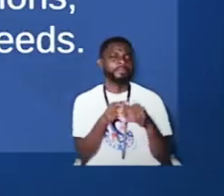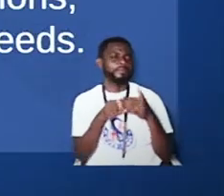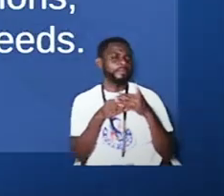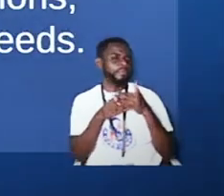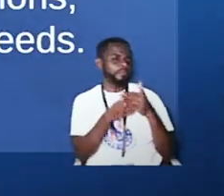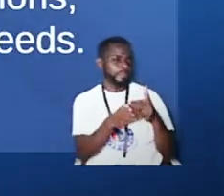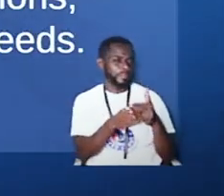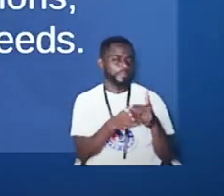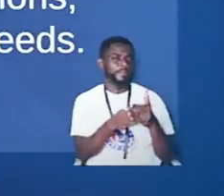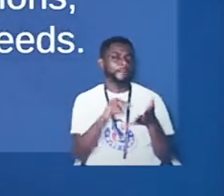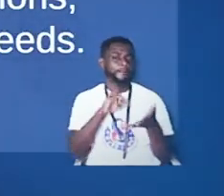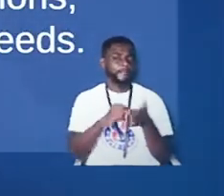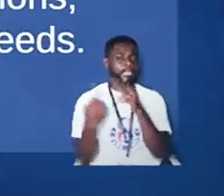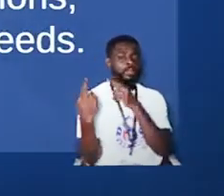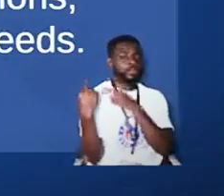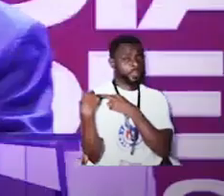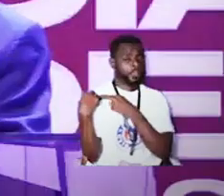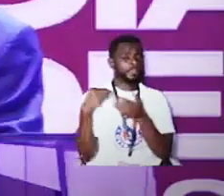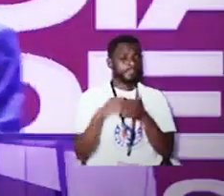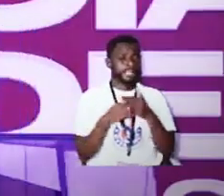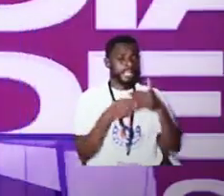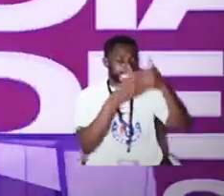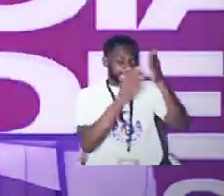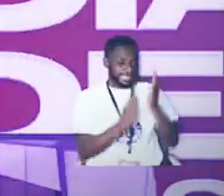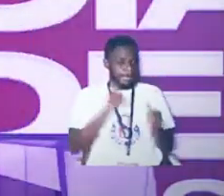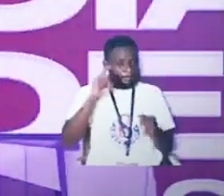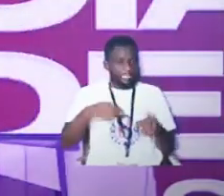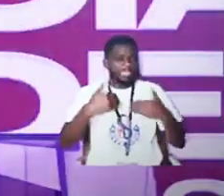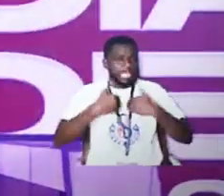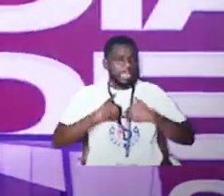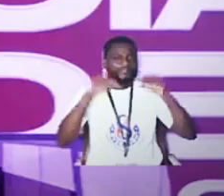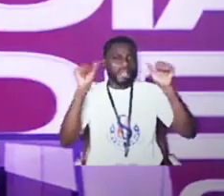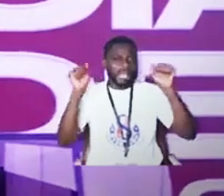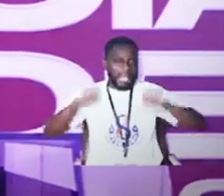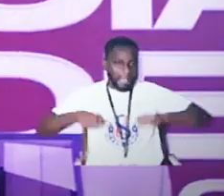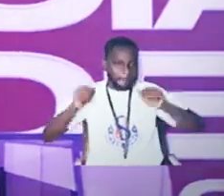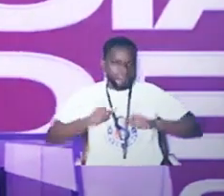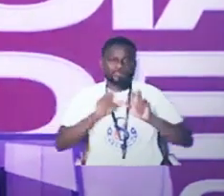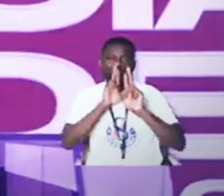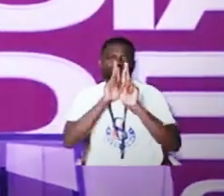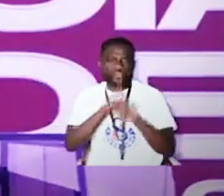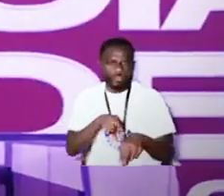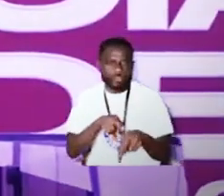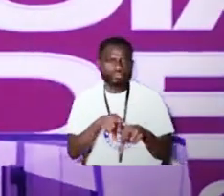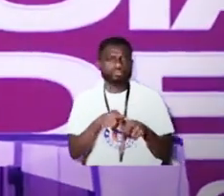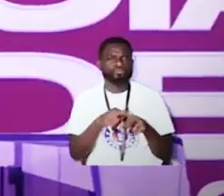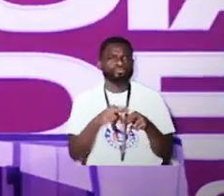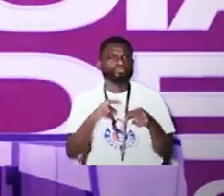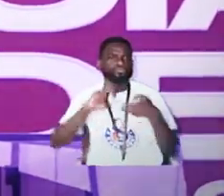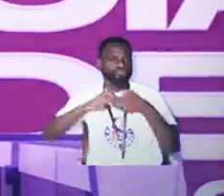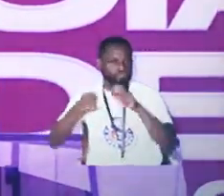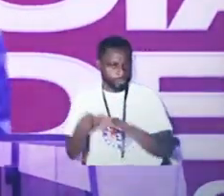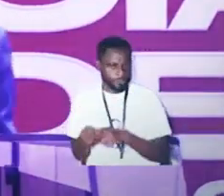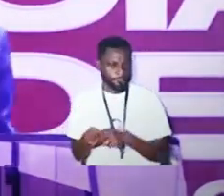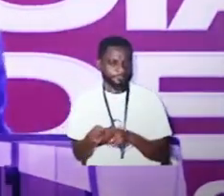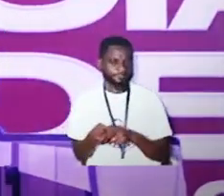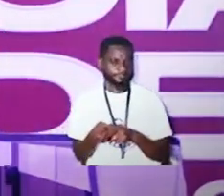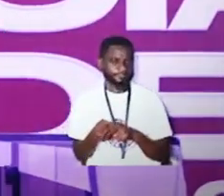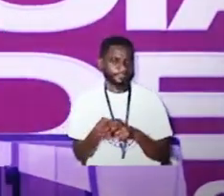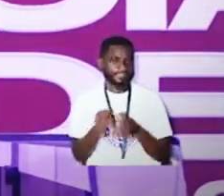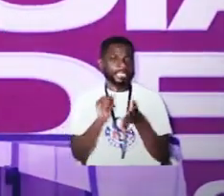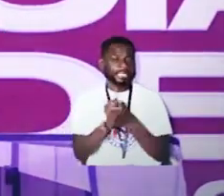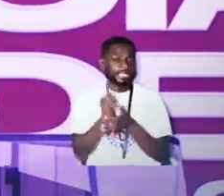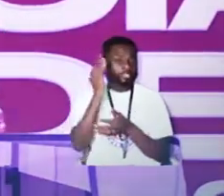is responsibility, the leader should have ability to respond to issues. That is why leadership is